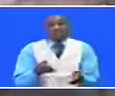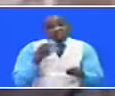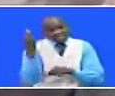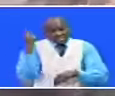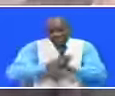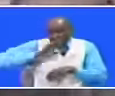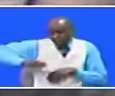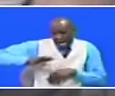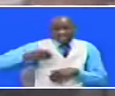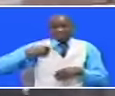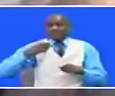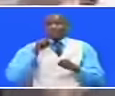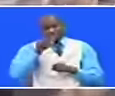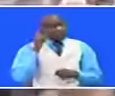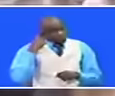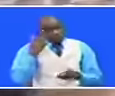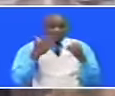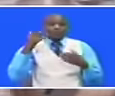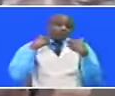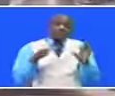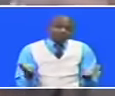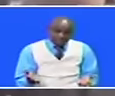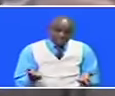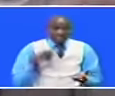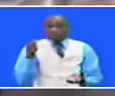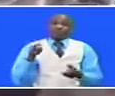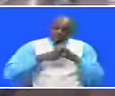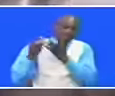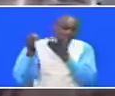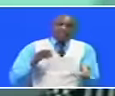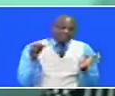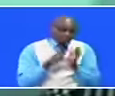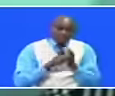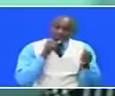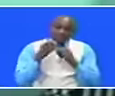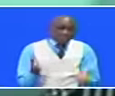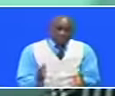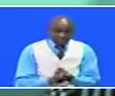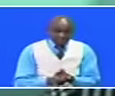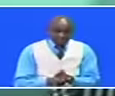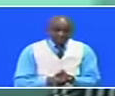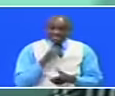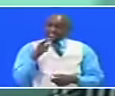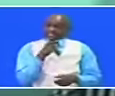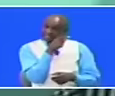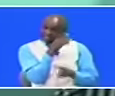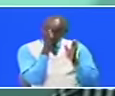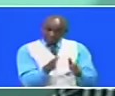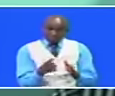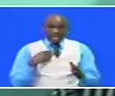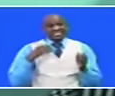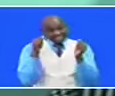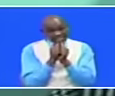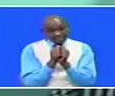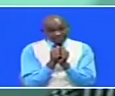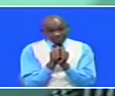imebaki siku tatu, ameona pengine ataweza shindwa, anaanza kuleta vita kwetu. Dr. Mishra had about 10